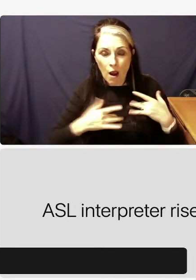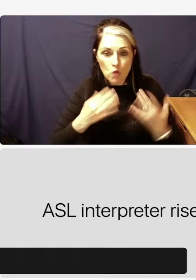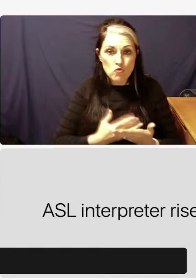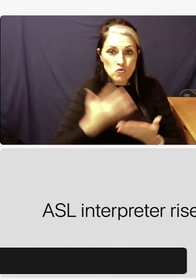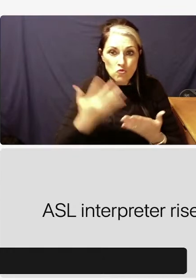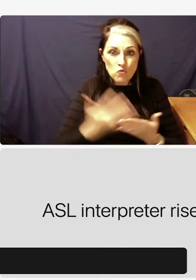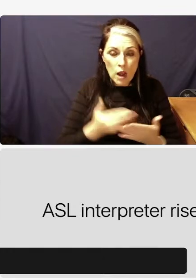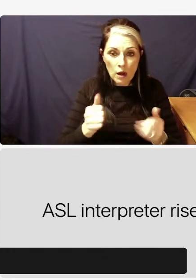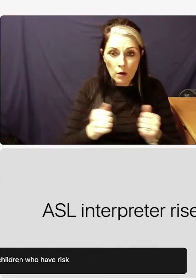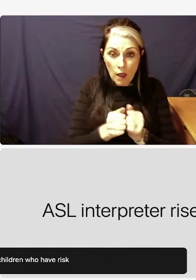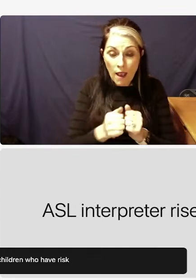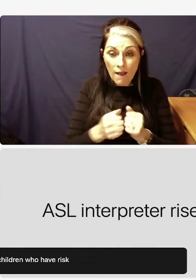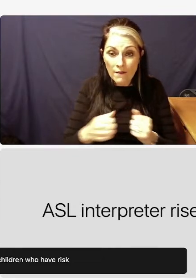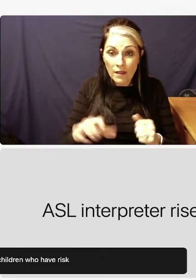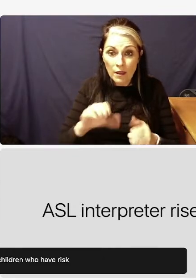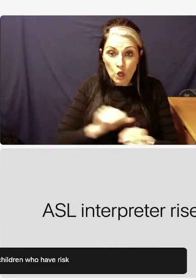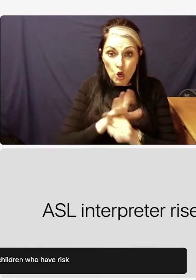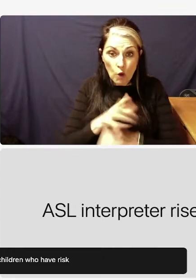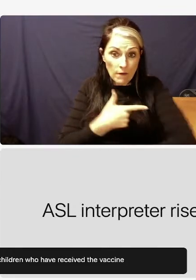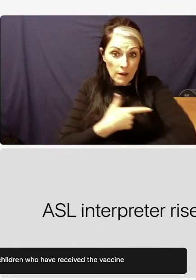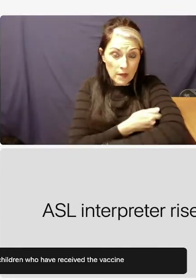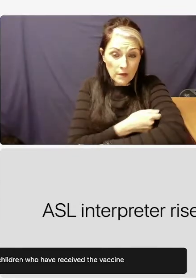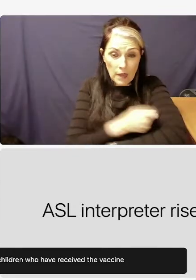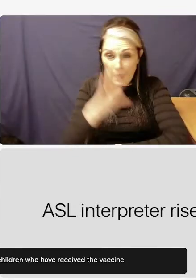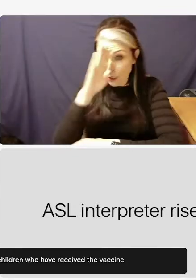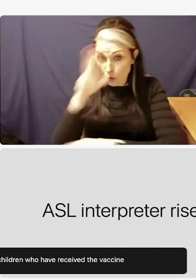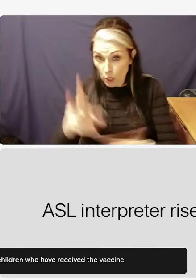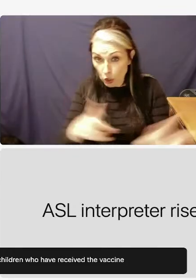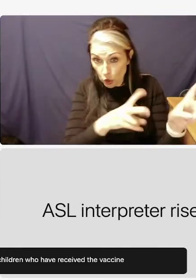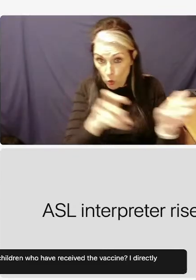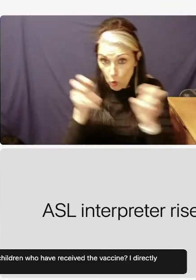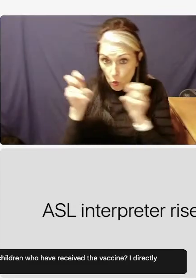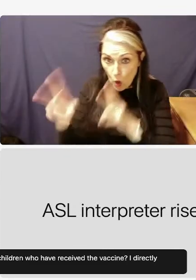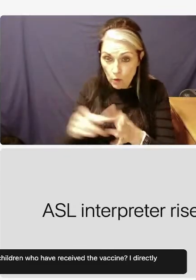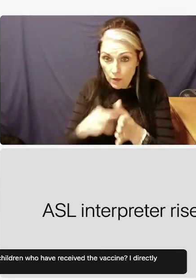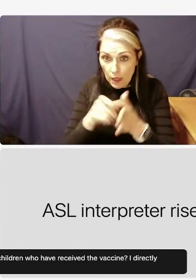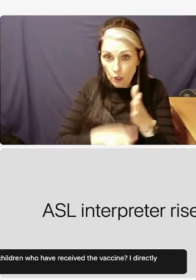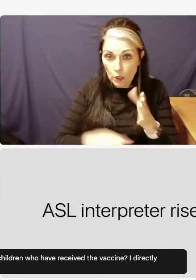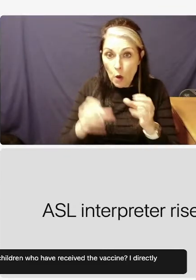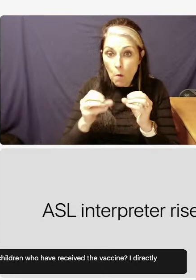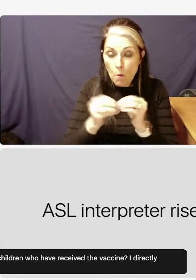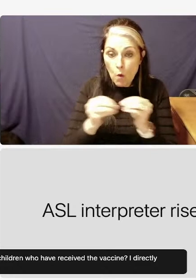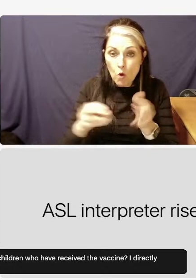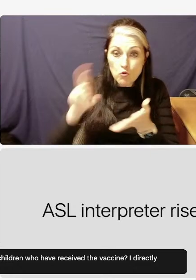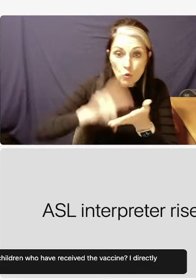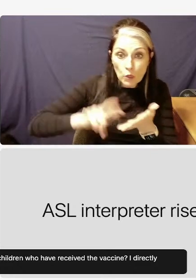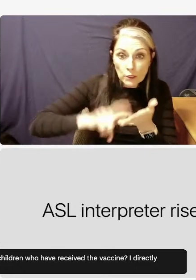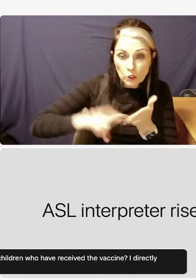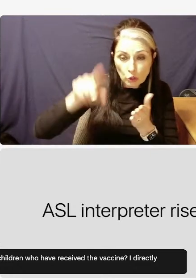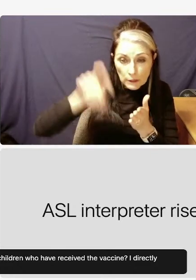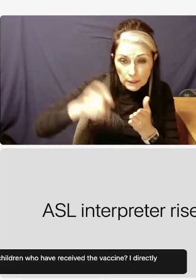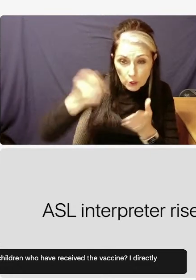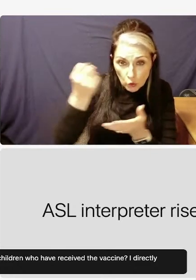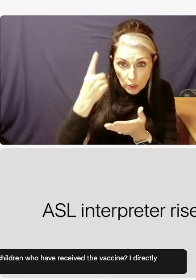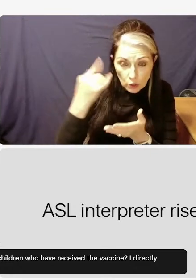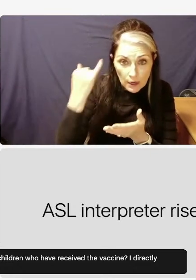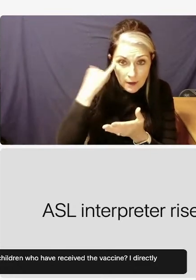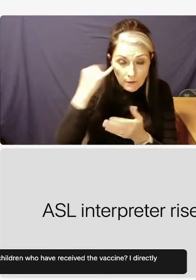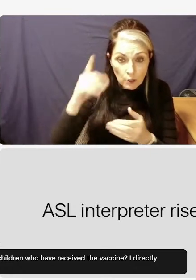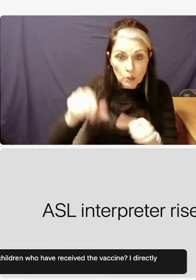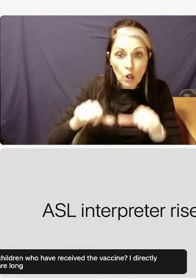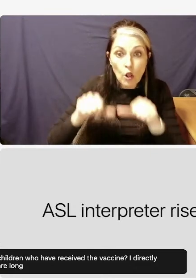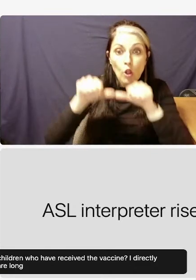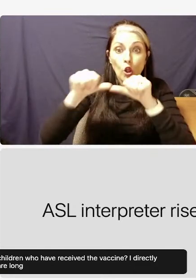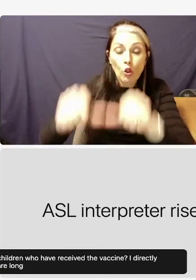have received the covid vaccine i directly quote the article stating more research is needed to understand whether there are long-term